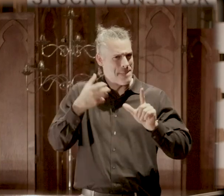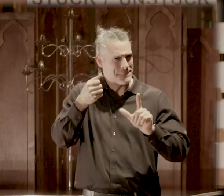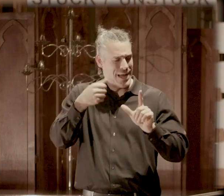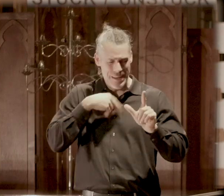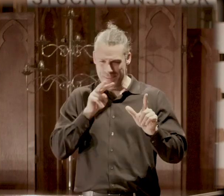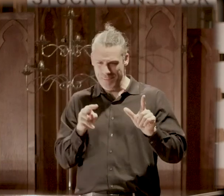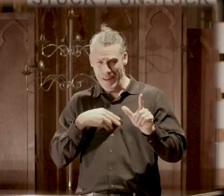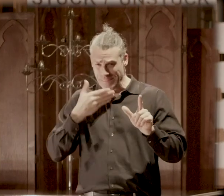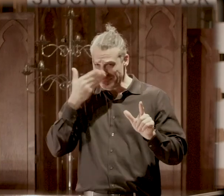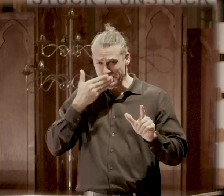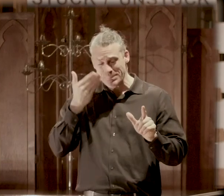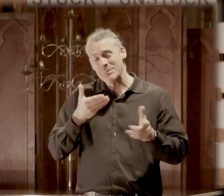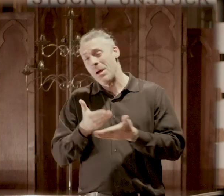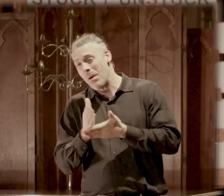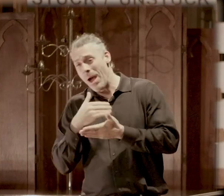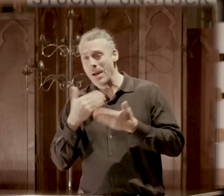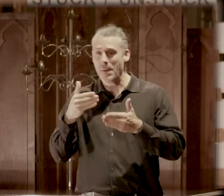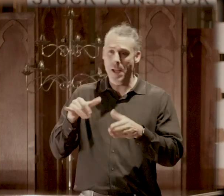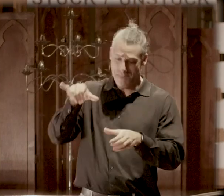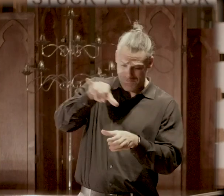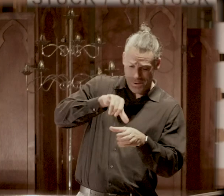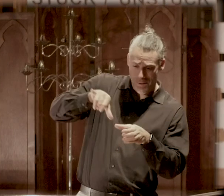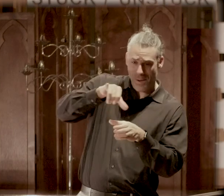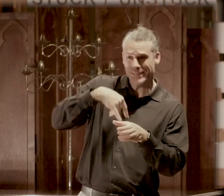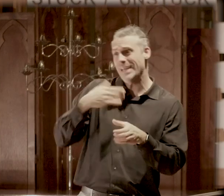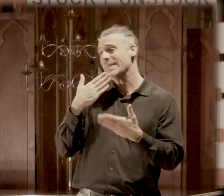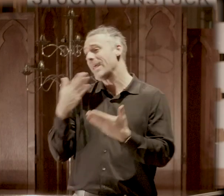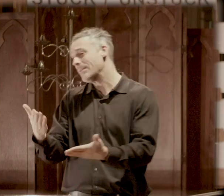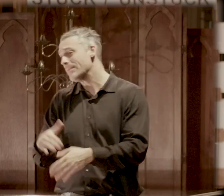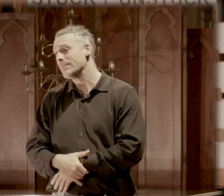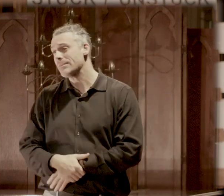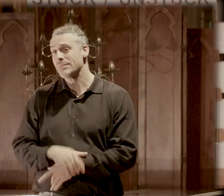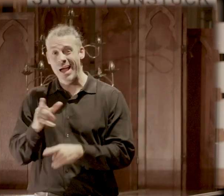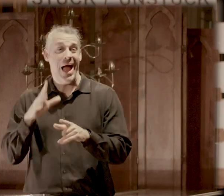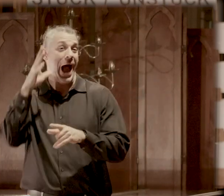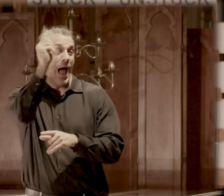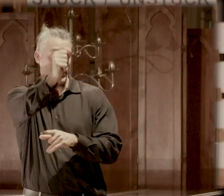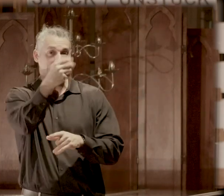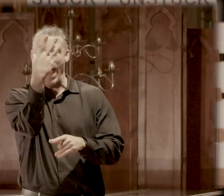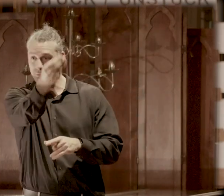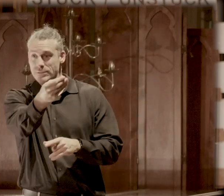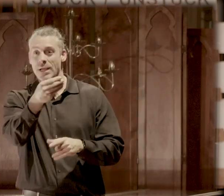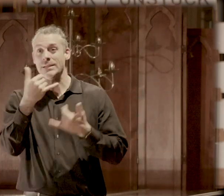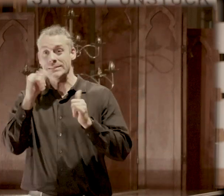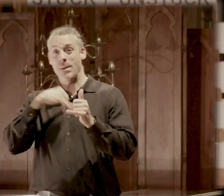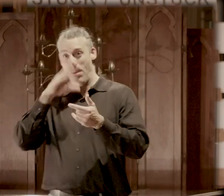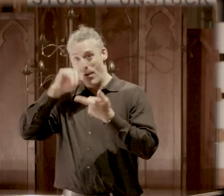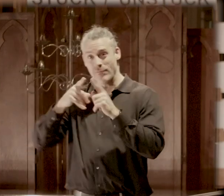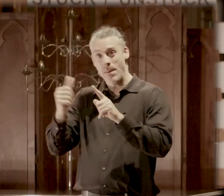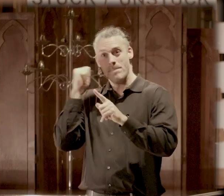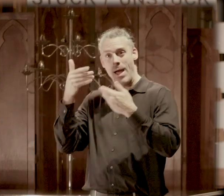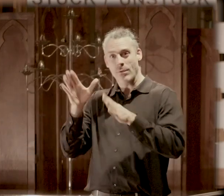non-fat milk, and I sniff it and it's all right, and I pour it in, and I say thank you. And I go outside while Ben is still in the back